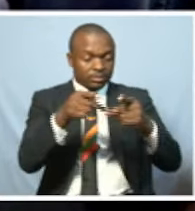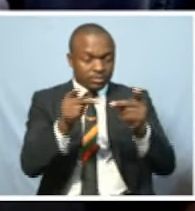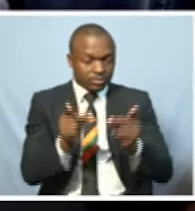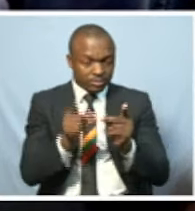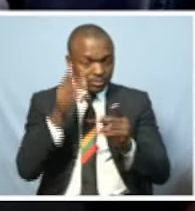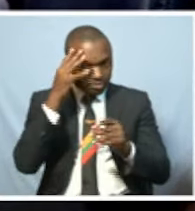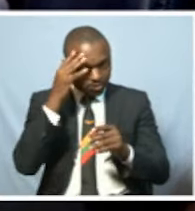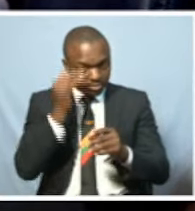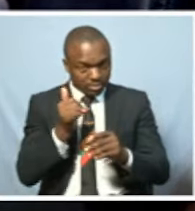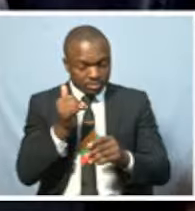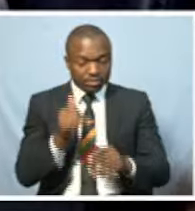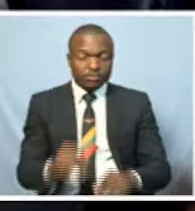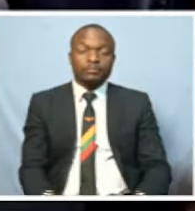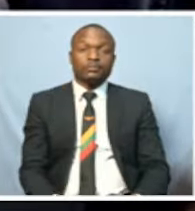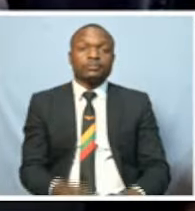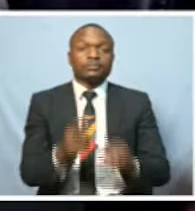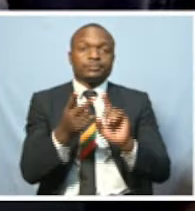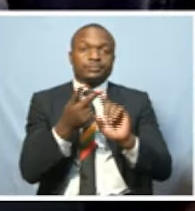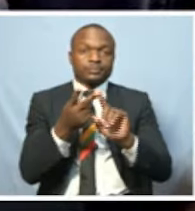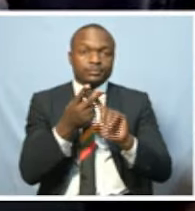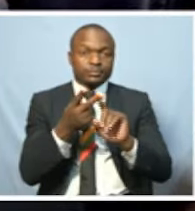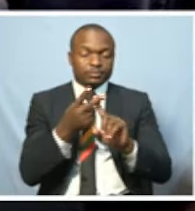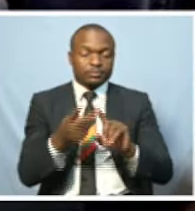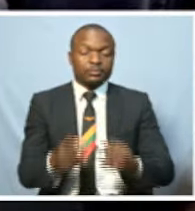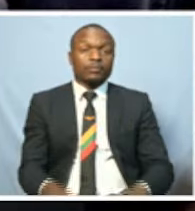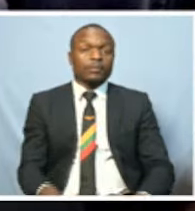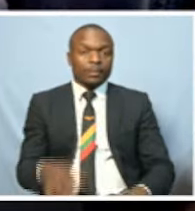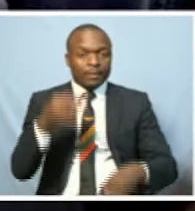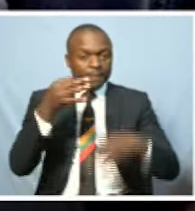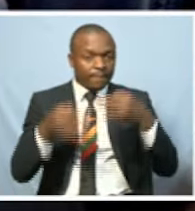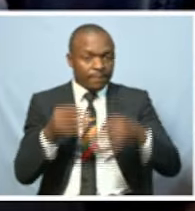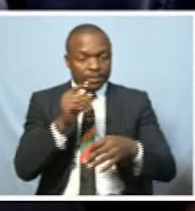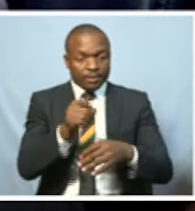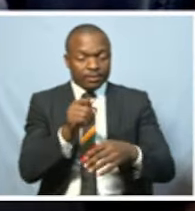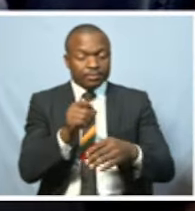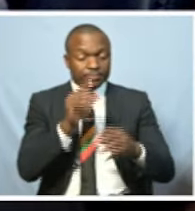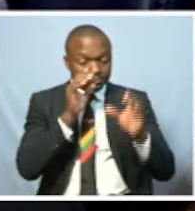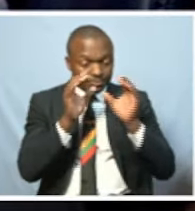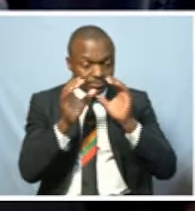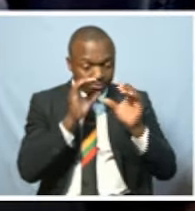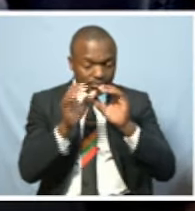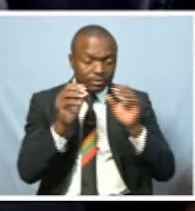was, firstly. Secondly, if they did communicate with these